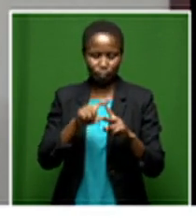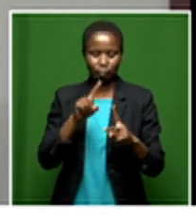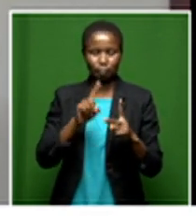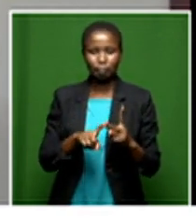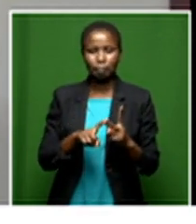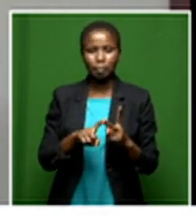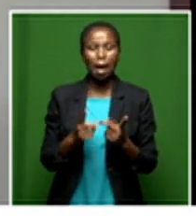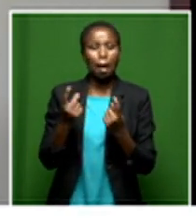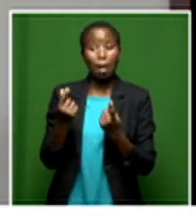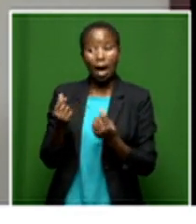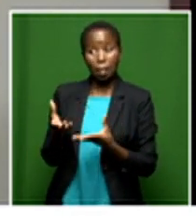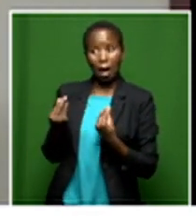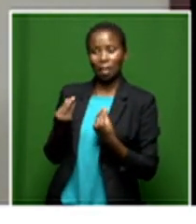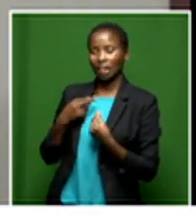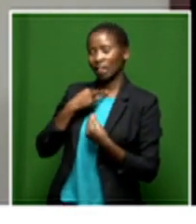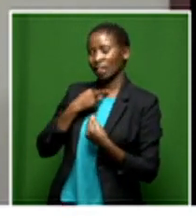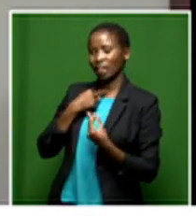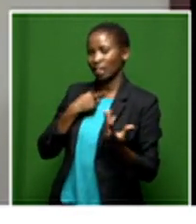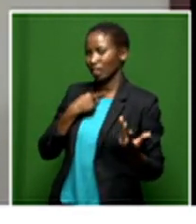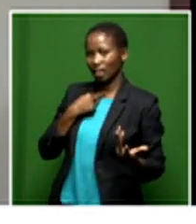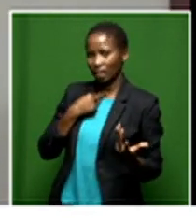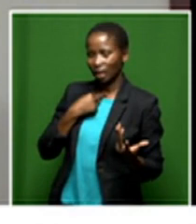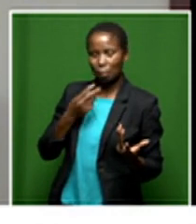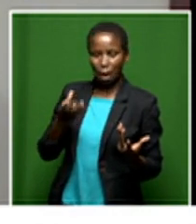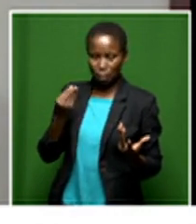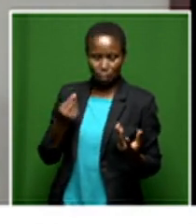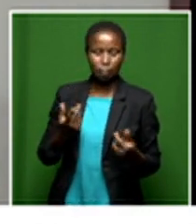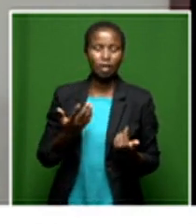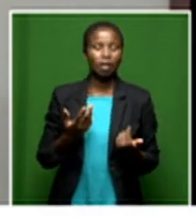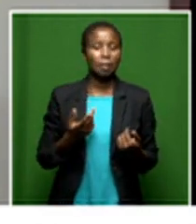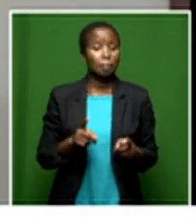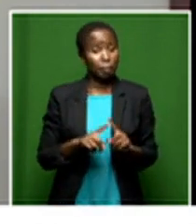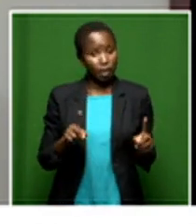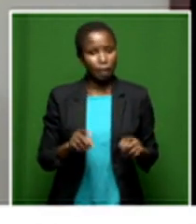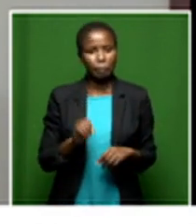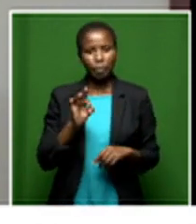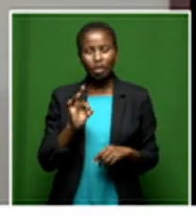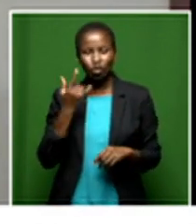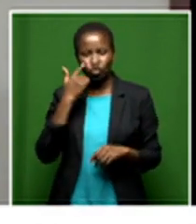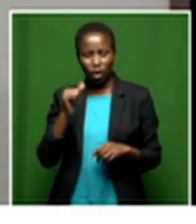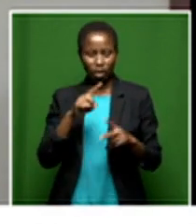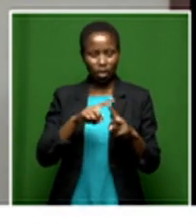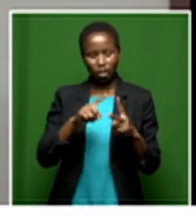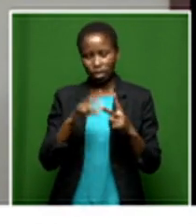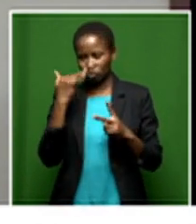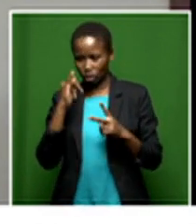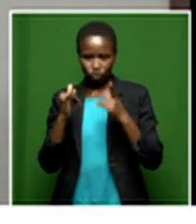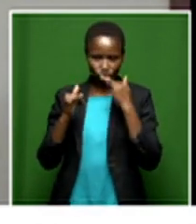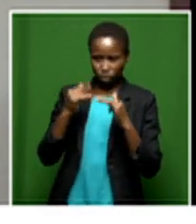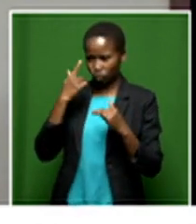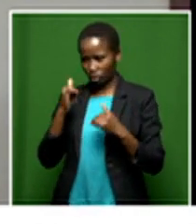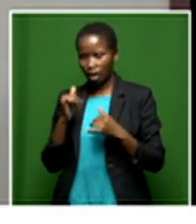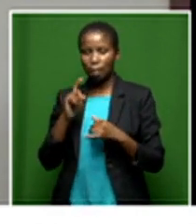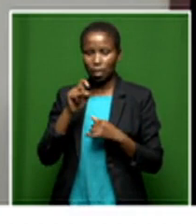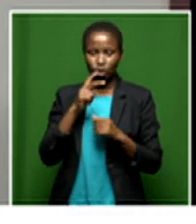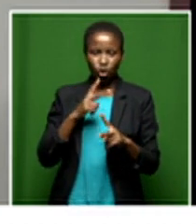bring in the revenue that we require, etc. But if you look at that, you need to also look on the flip side as to why